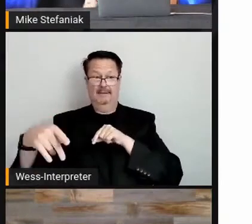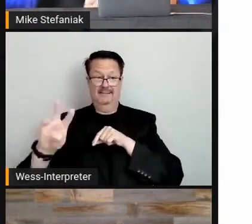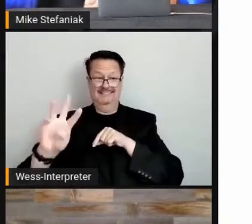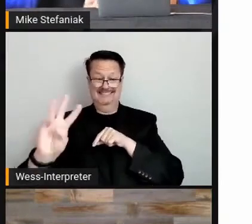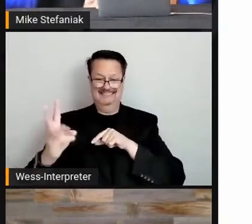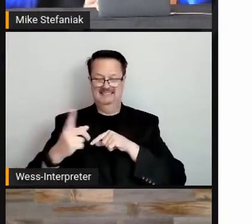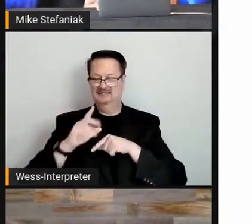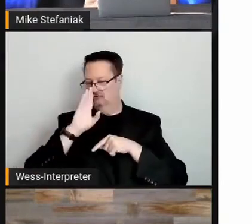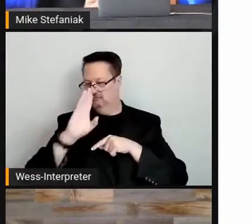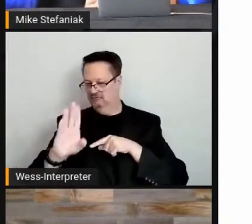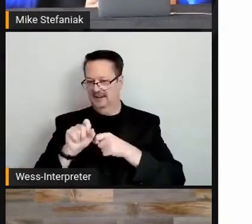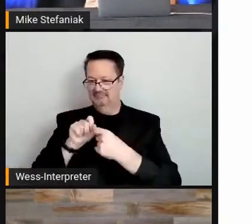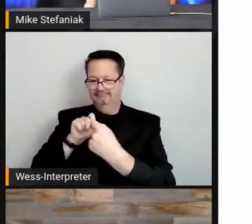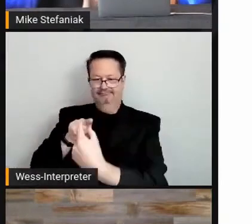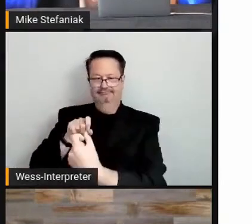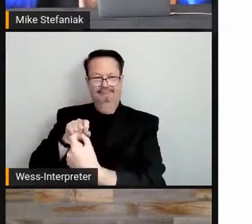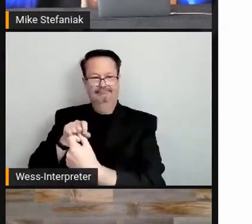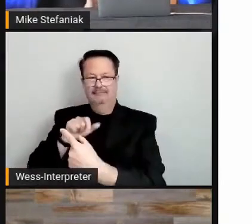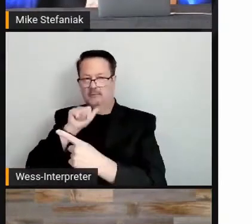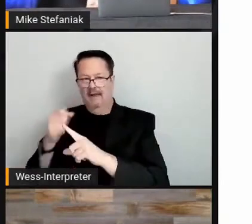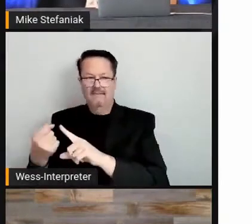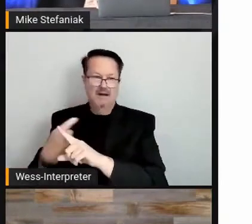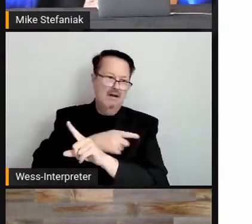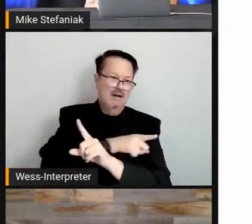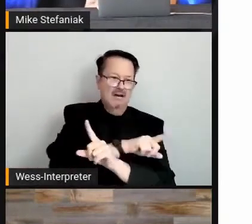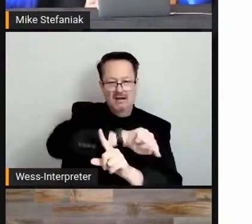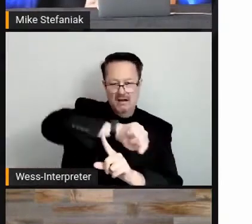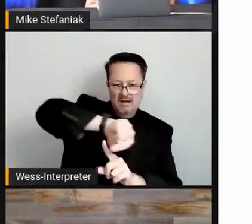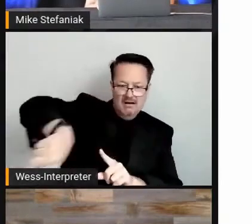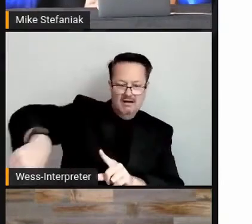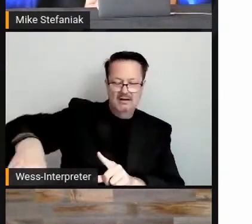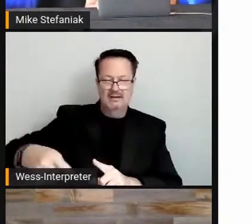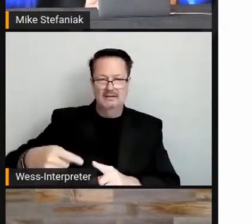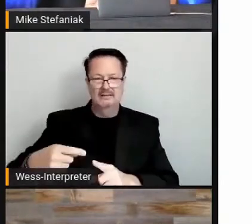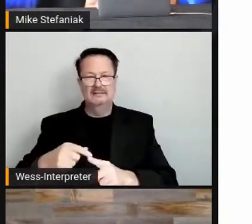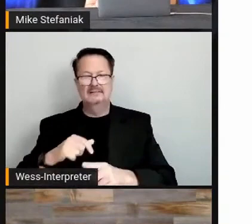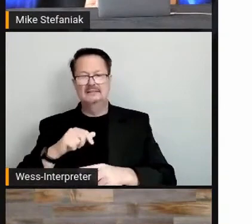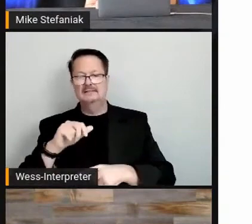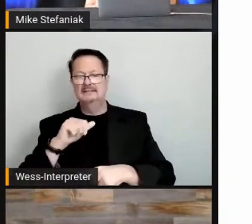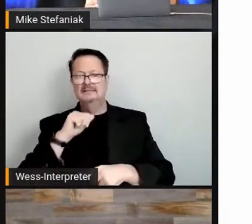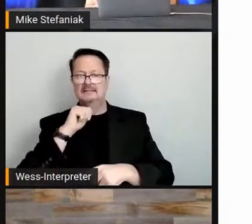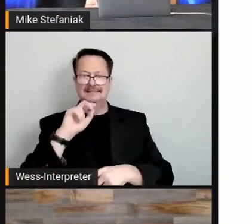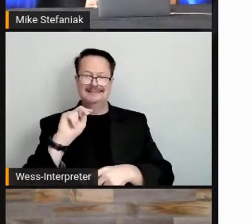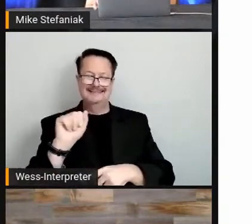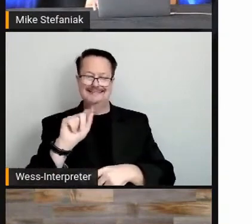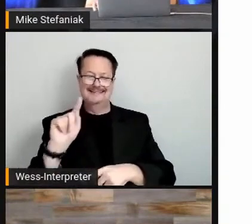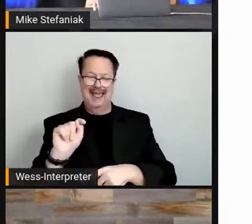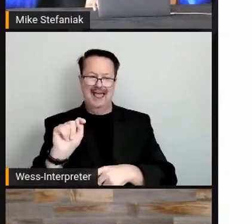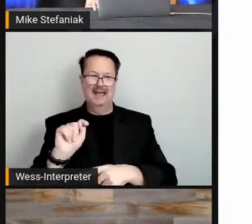direct route. So no more complicated NAT routing setups.